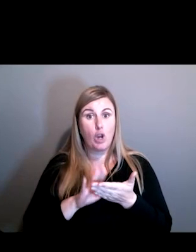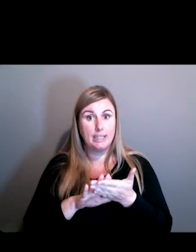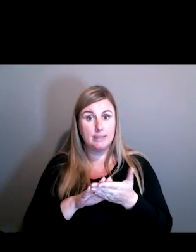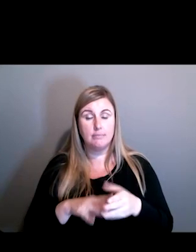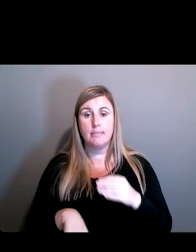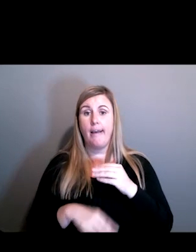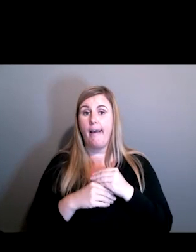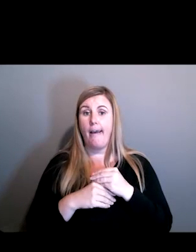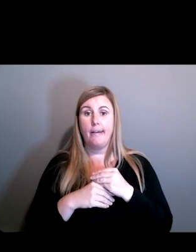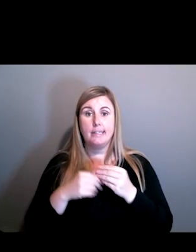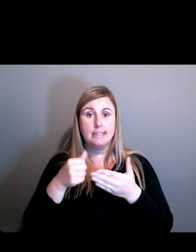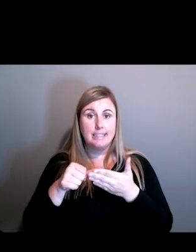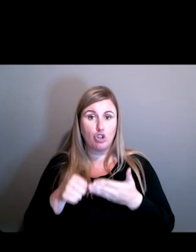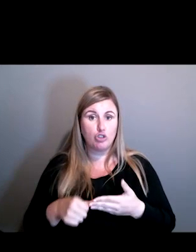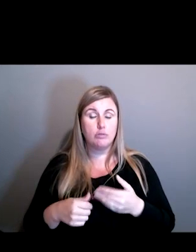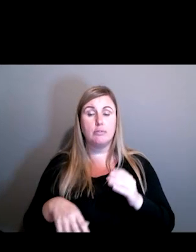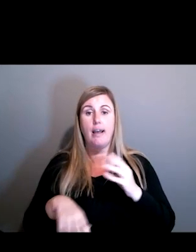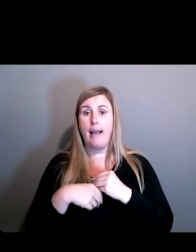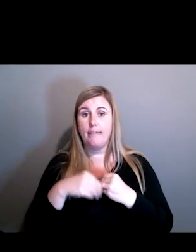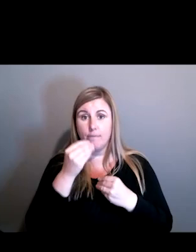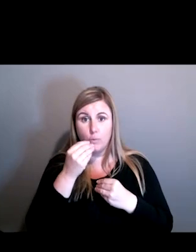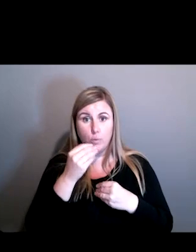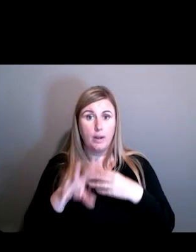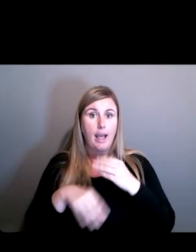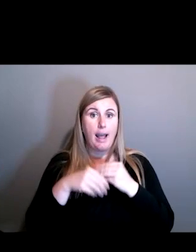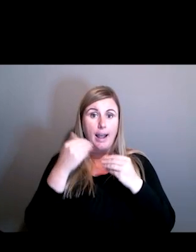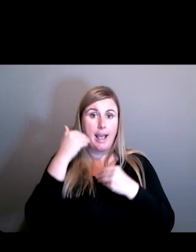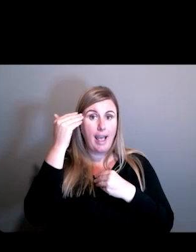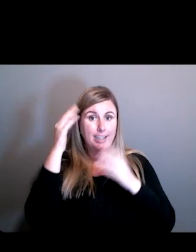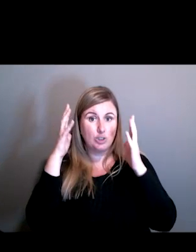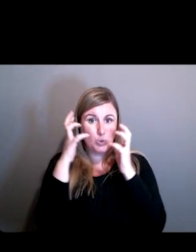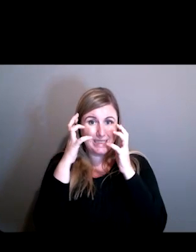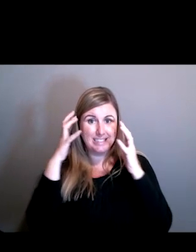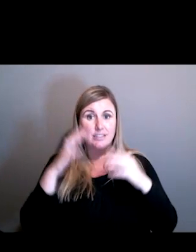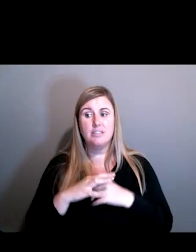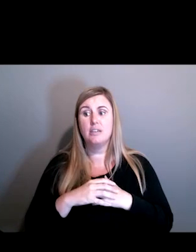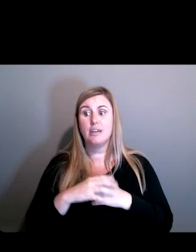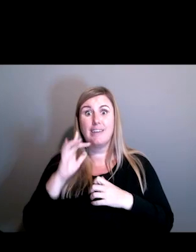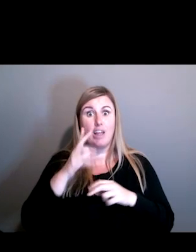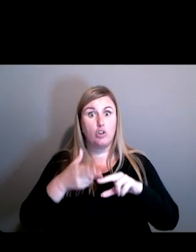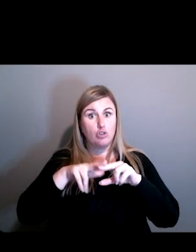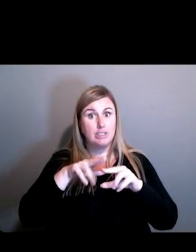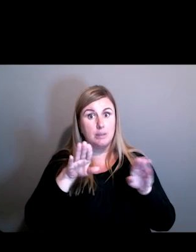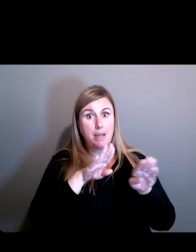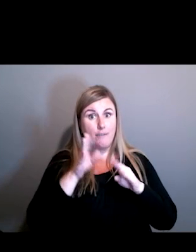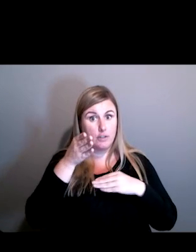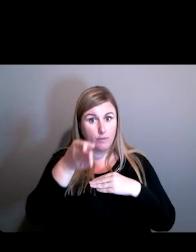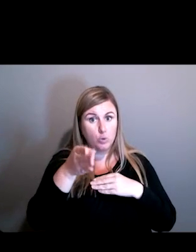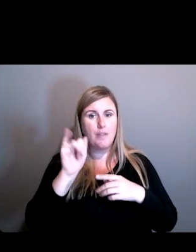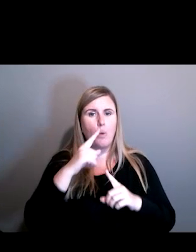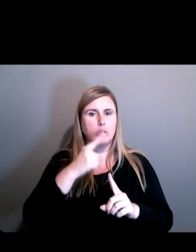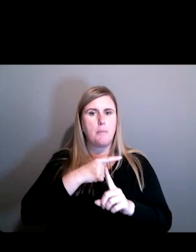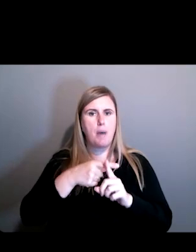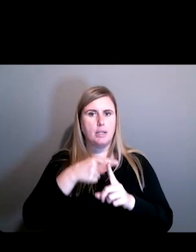adding praise, adding stickers, adding food, adding head squeeze. If that increases behavior